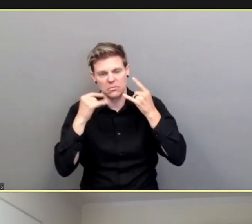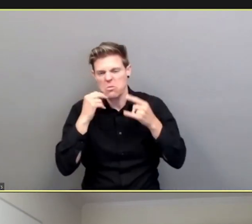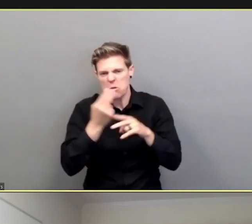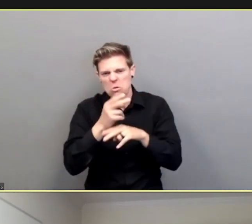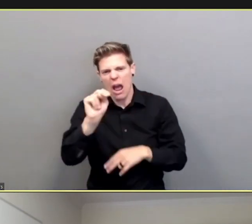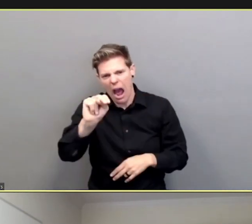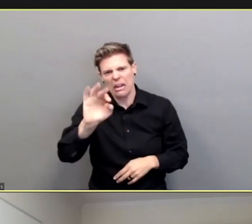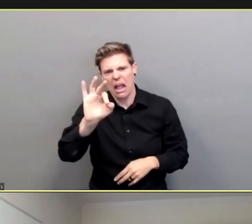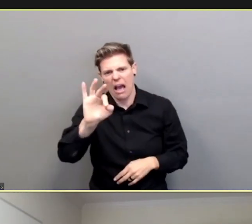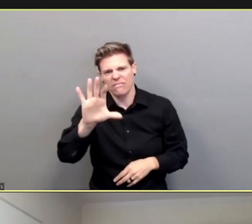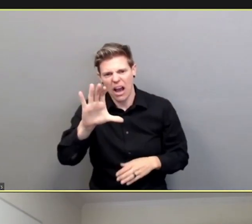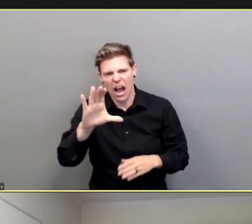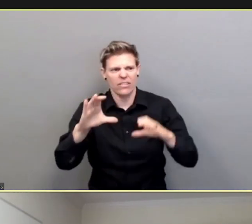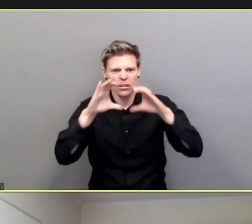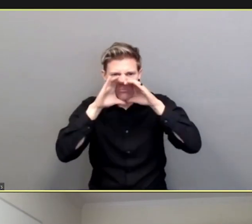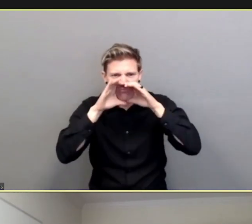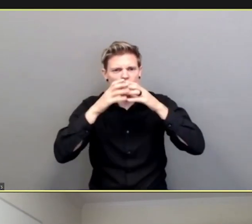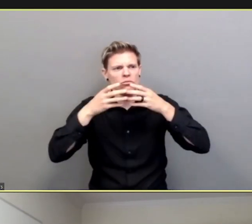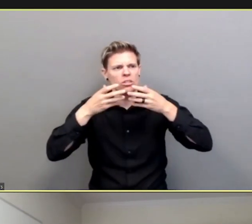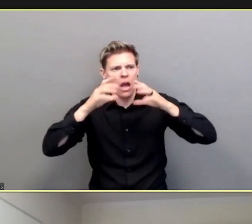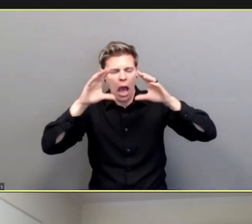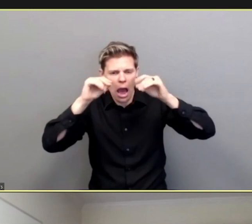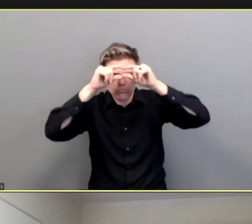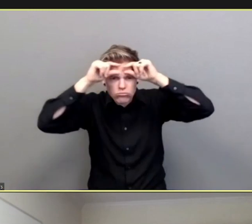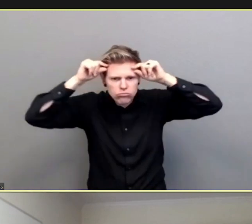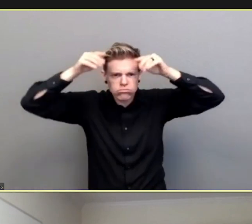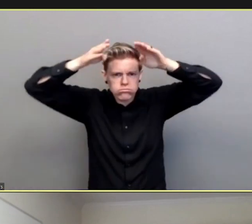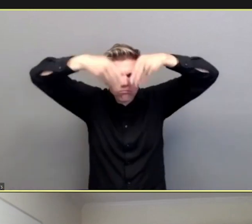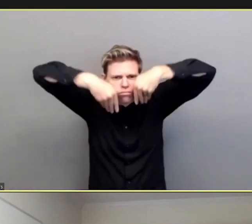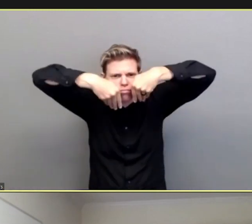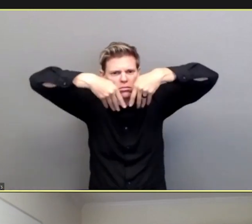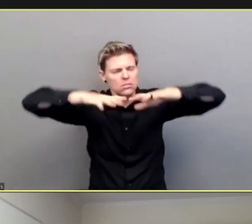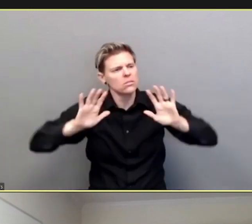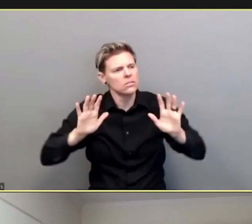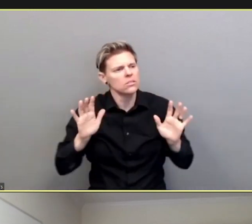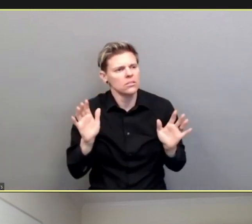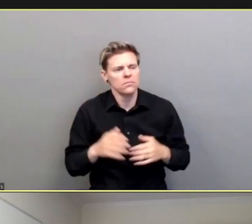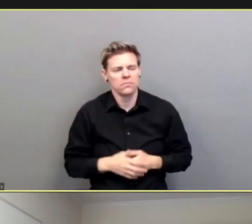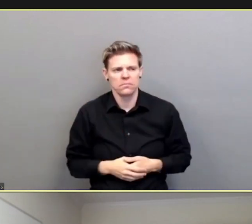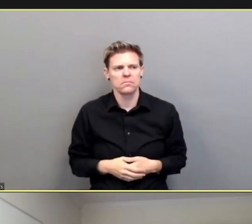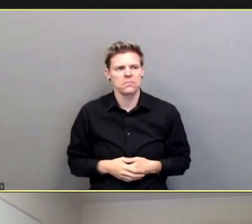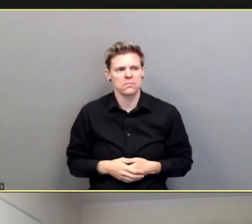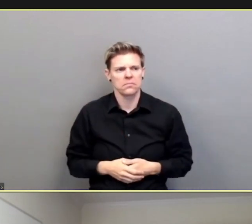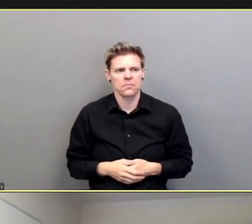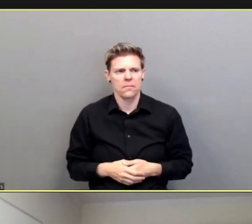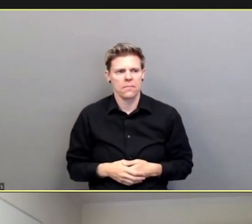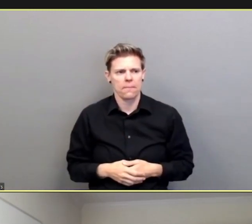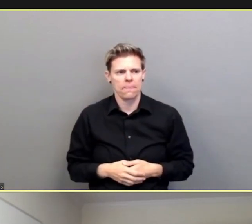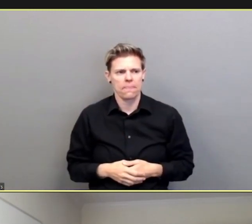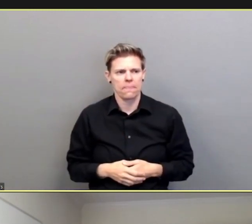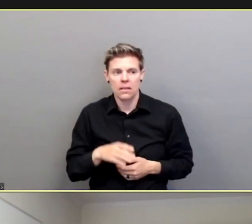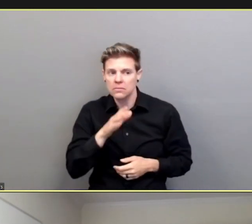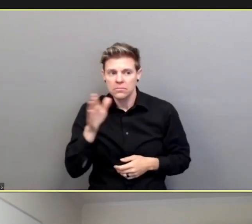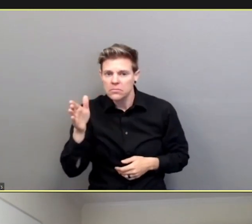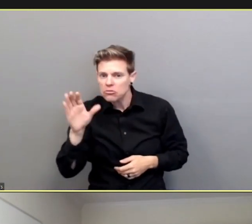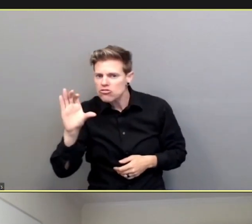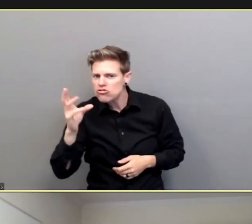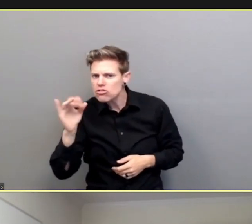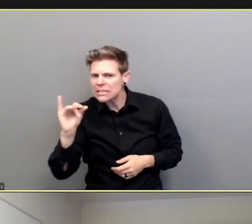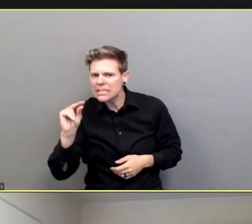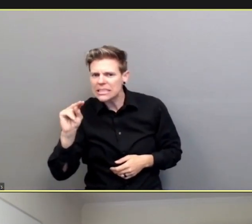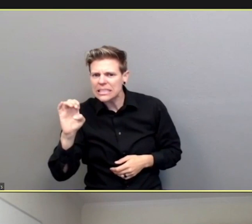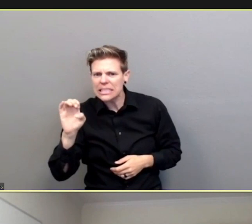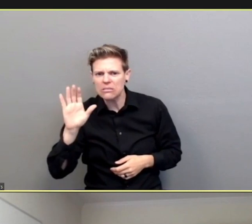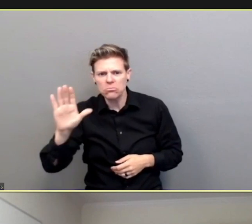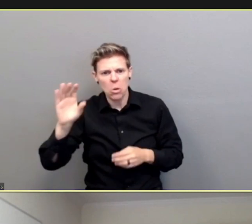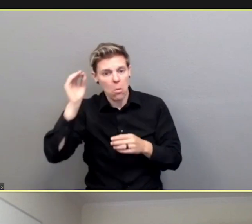I don't know. Christine and Laura, what would you do in a crowd outdoors? And it's okay to have different answers than